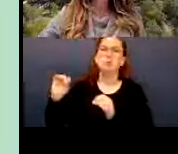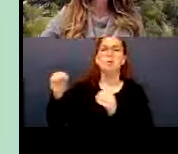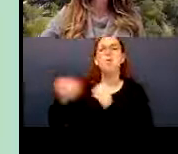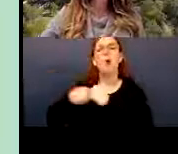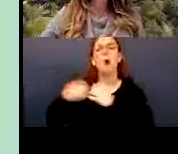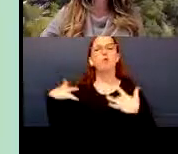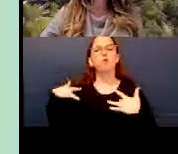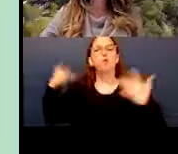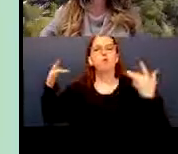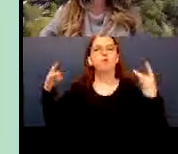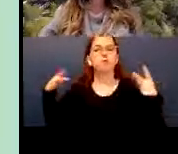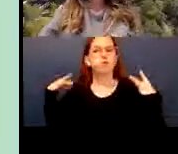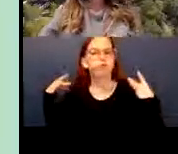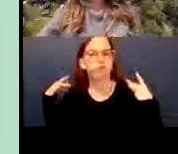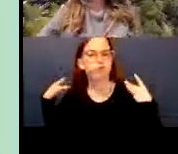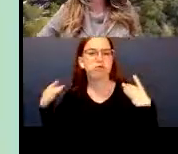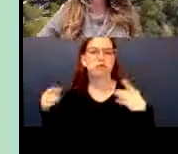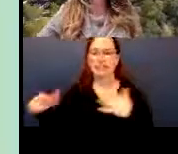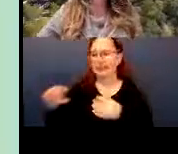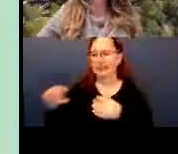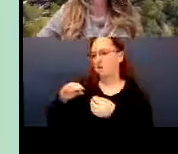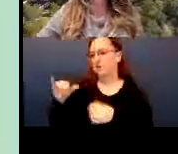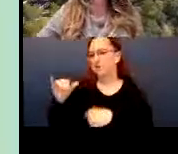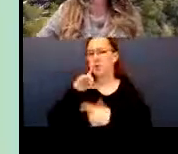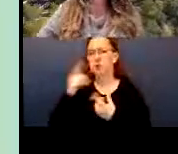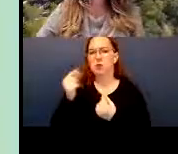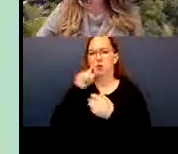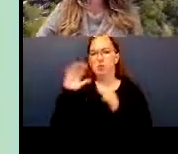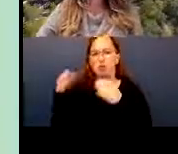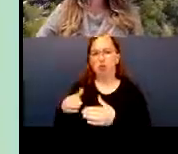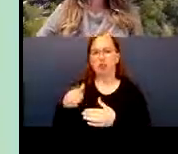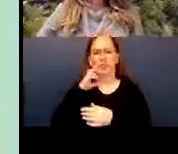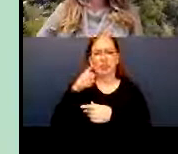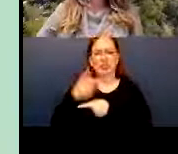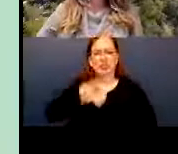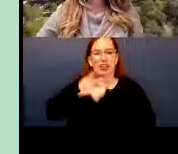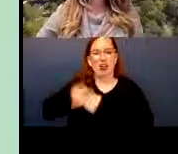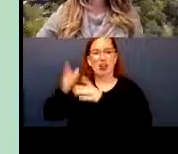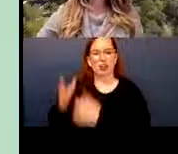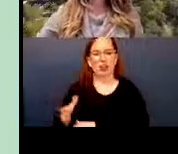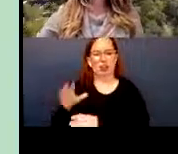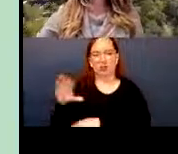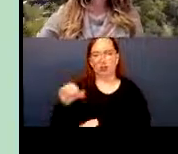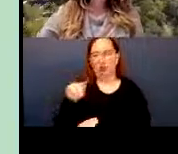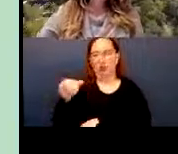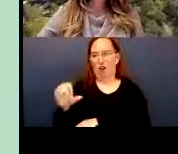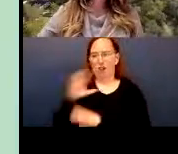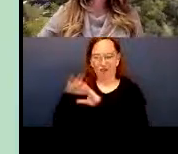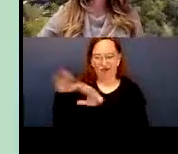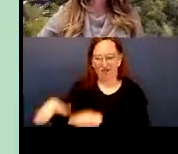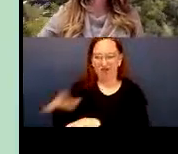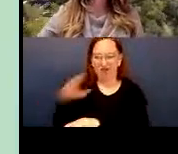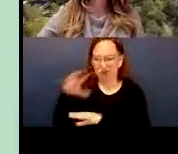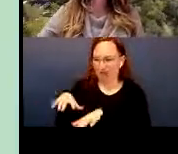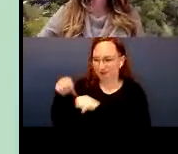scheme is at the repurposed caretaker's cottage in Quonset Hut, which better organizes the activities that are already happening